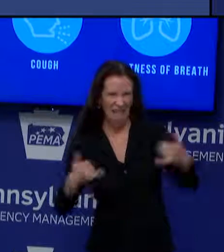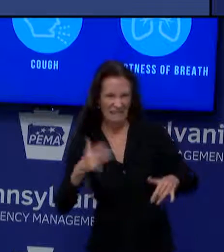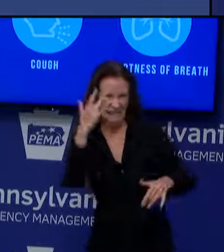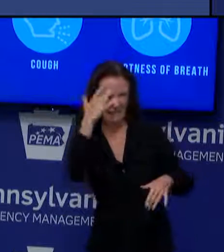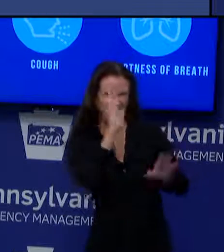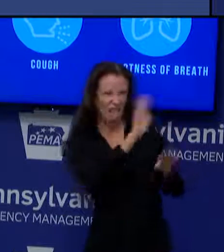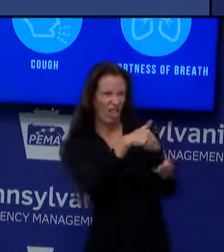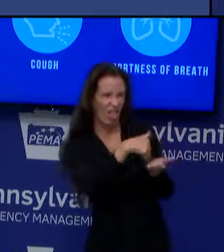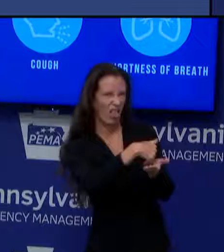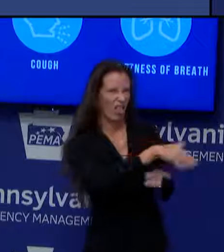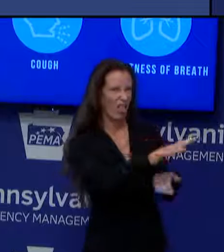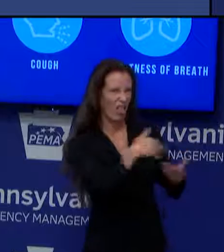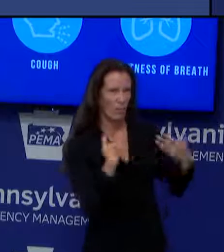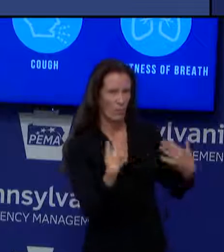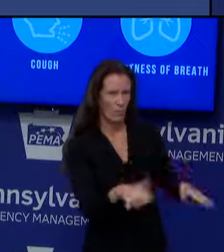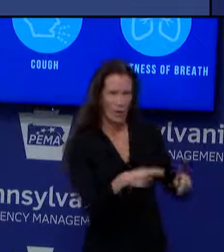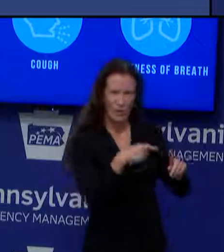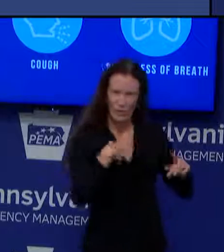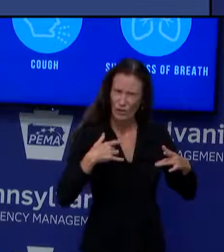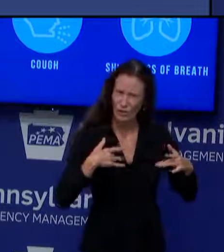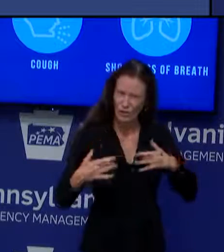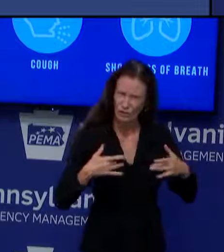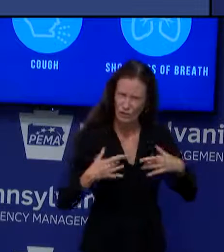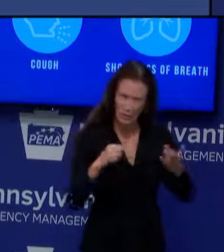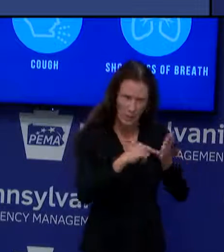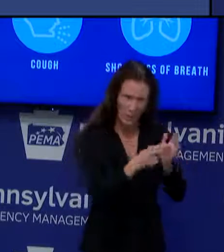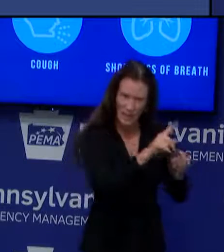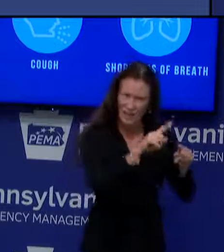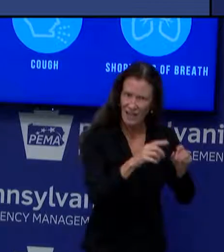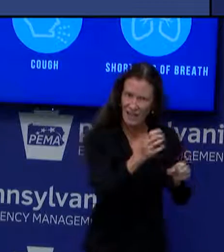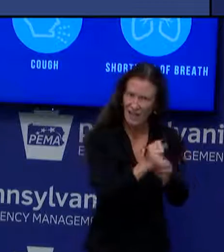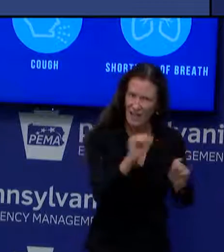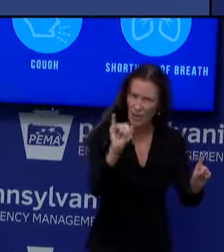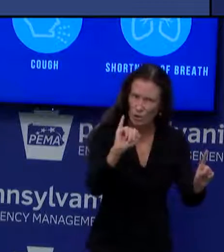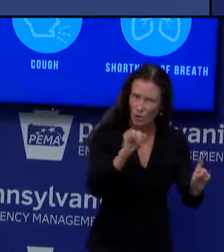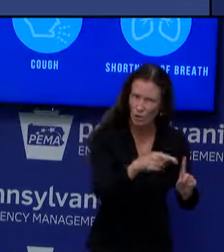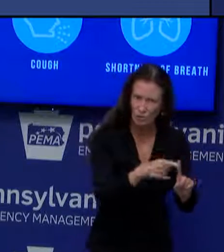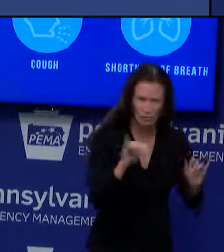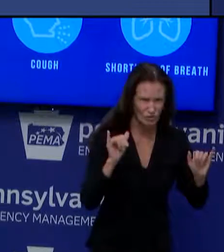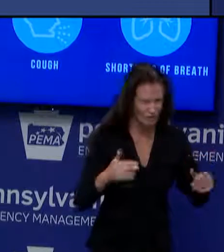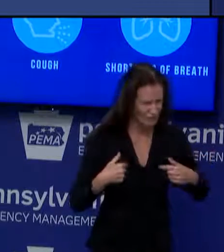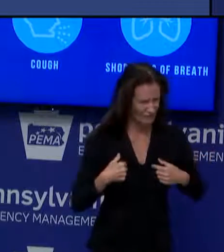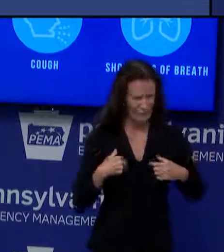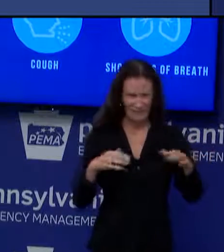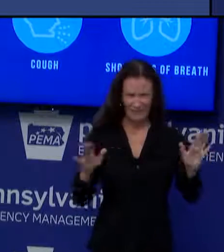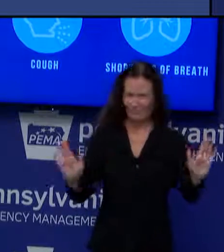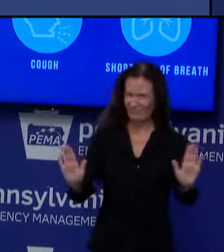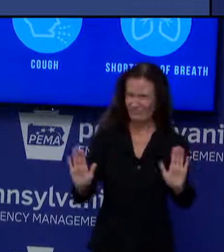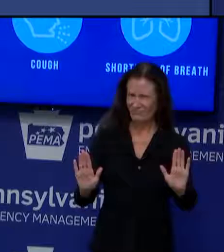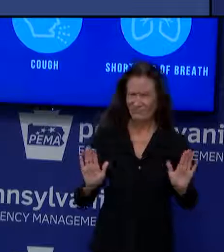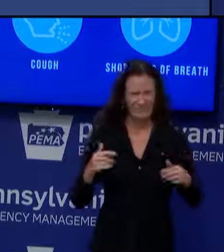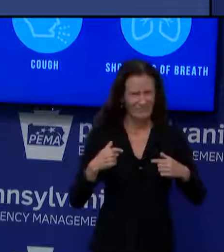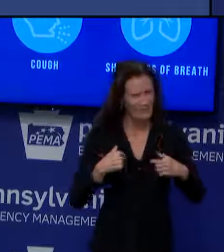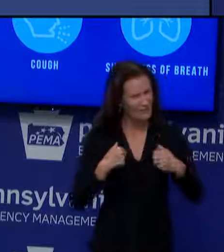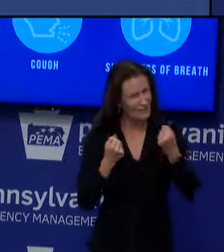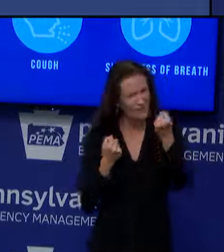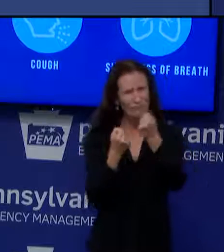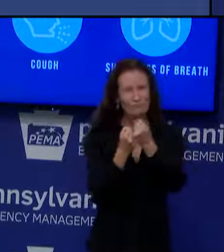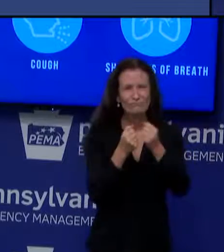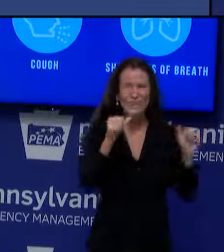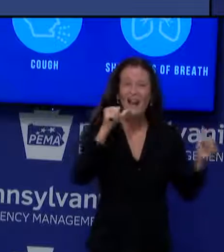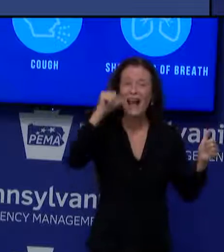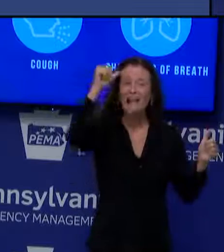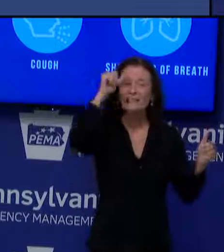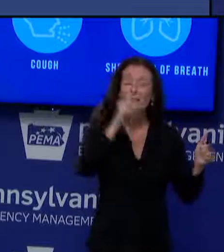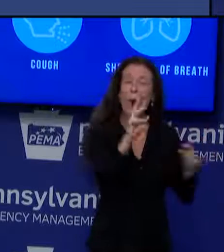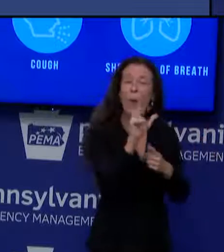tested positive for COVID-19. And that is why I stand in support of Governor Wolf and all